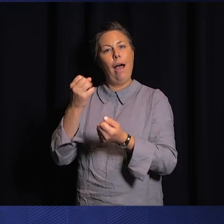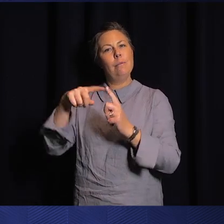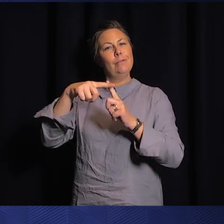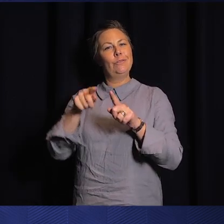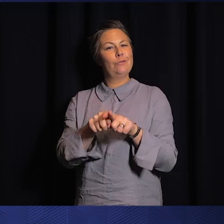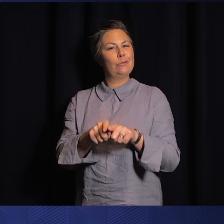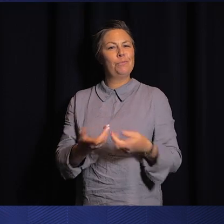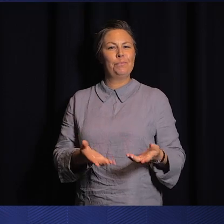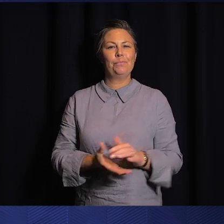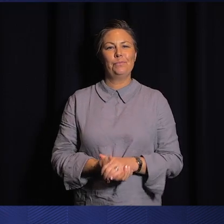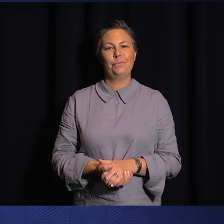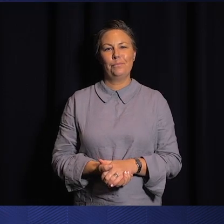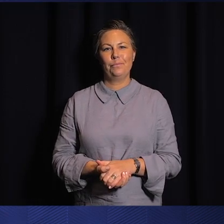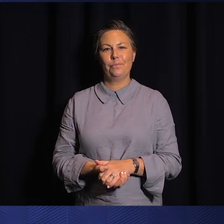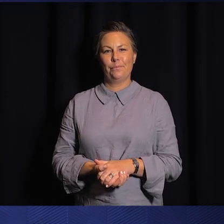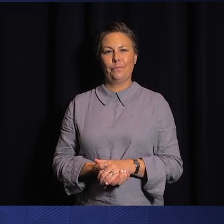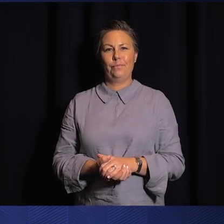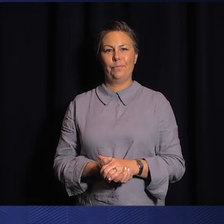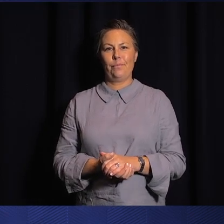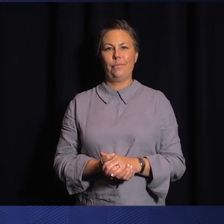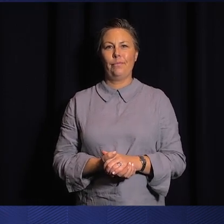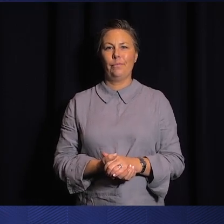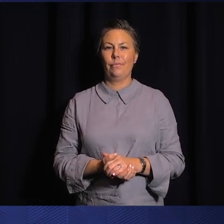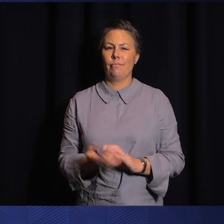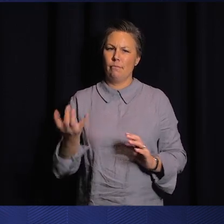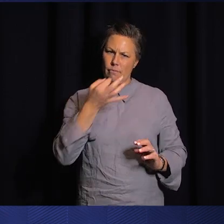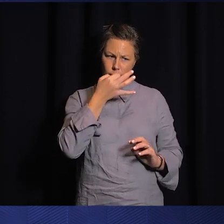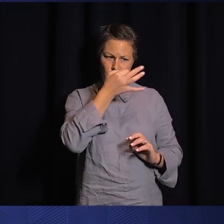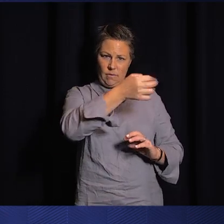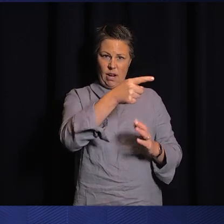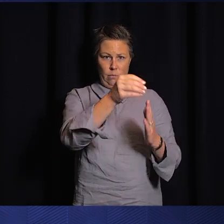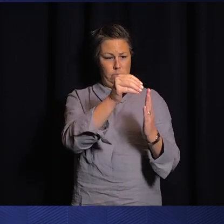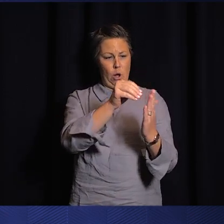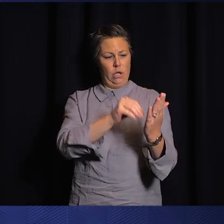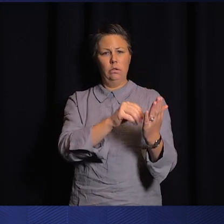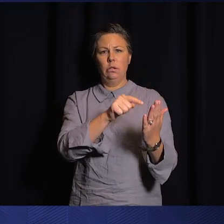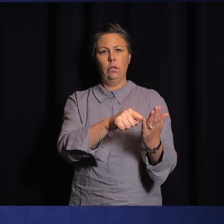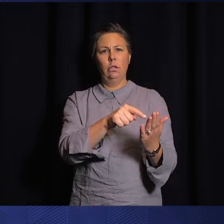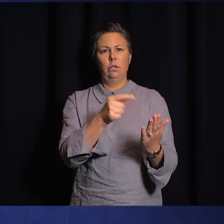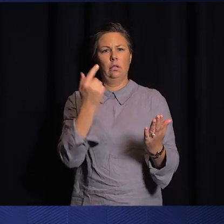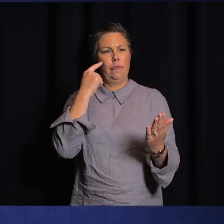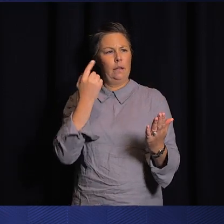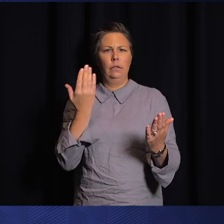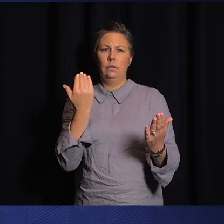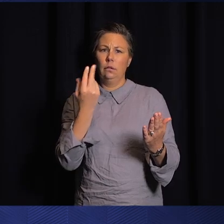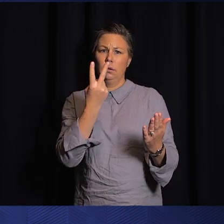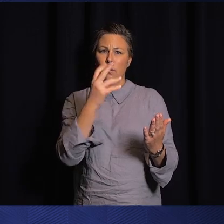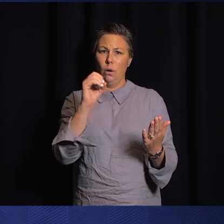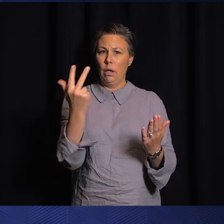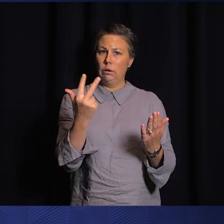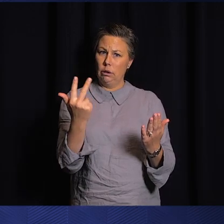policy. And now the policy has been around for some years. I think it was adopted in